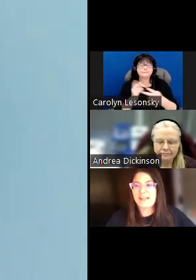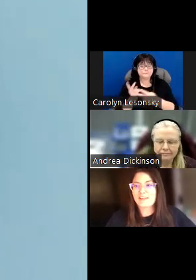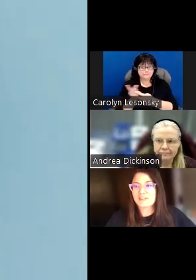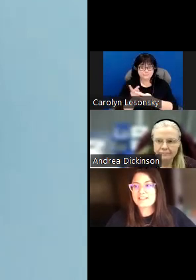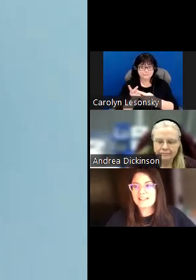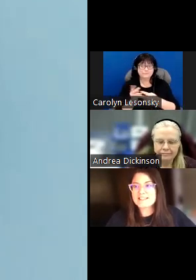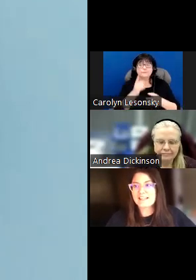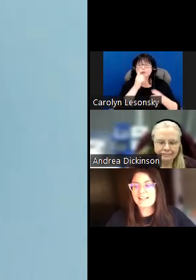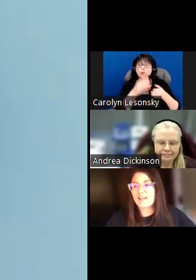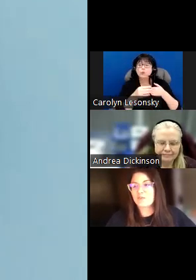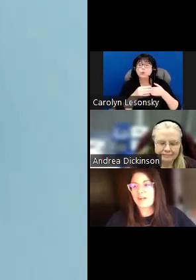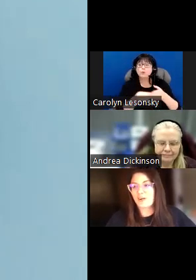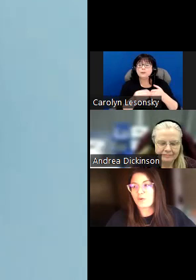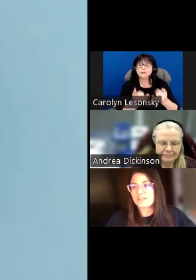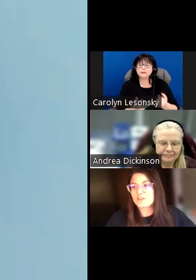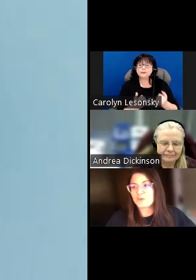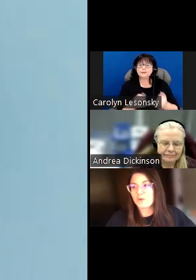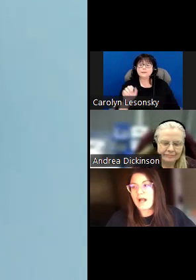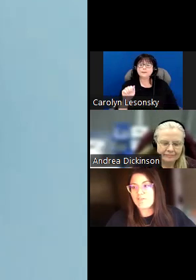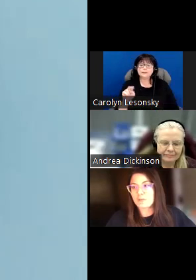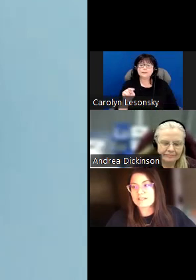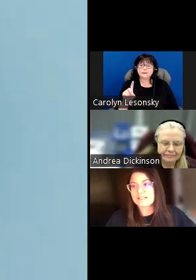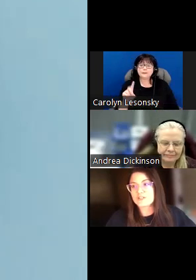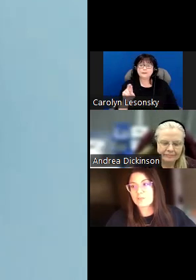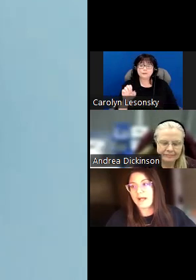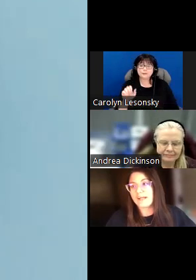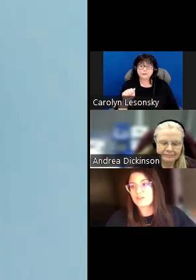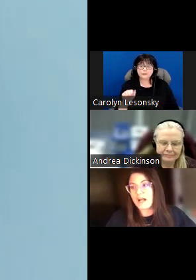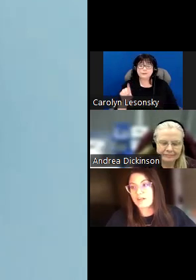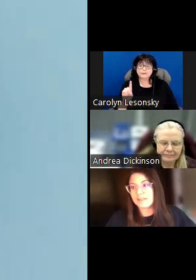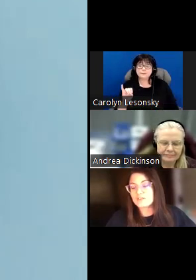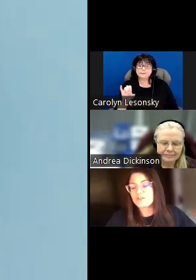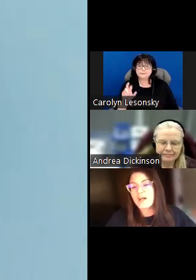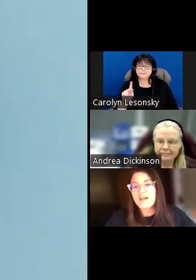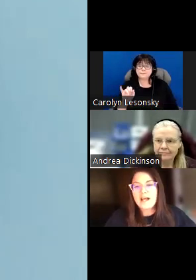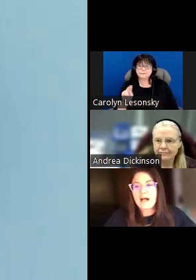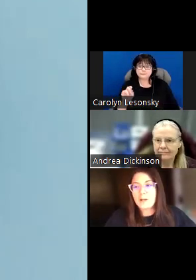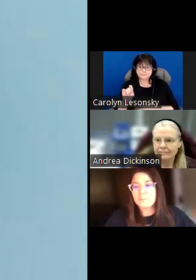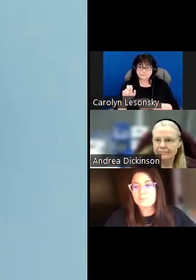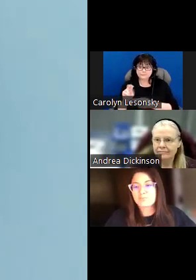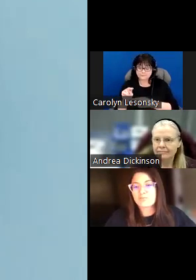is going to be Andrea Dickinson, and we are going to have the presentation by Jack Veitch.